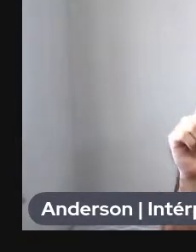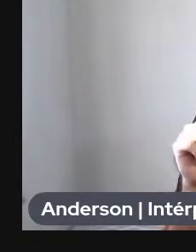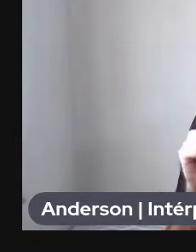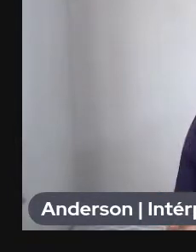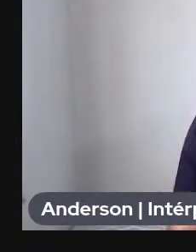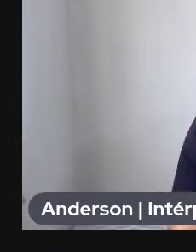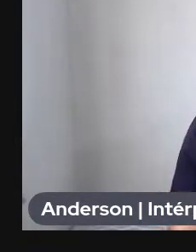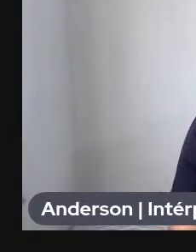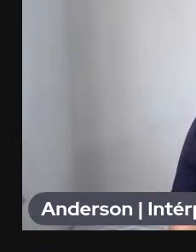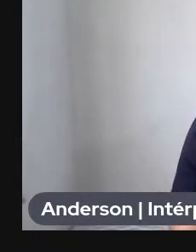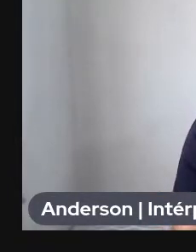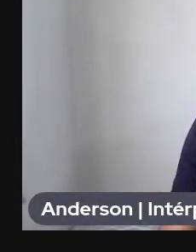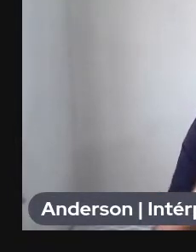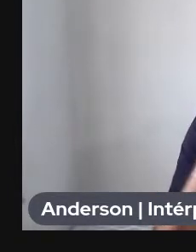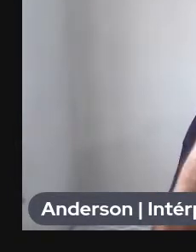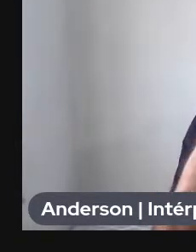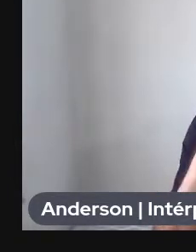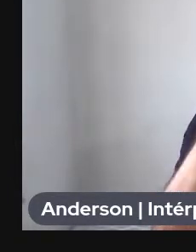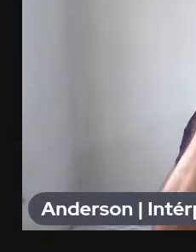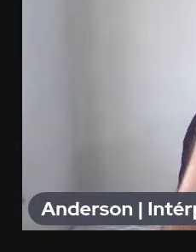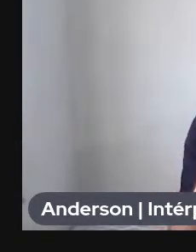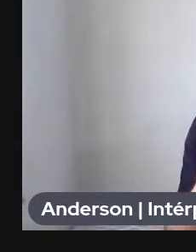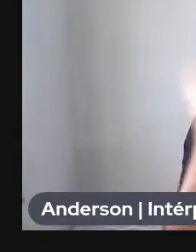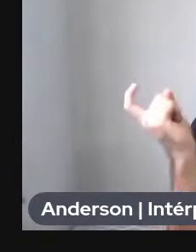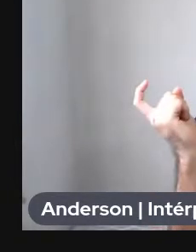the phones. I